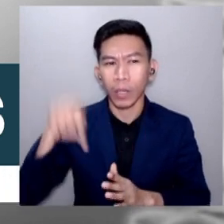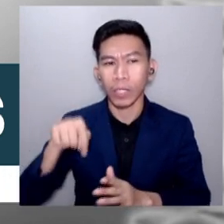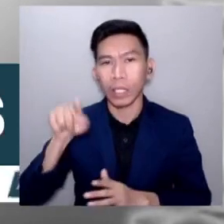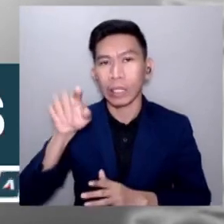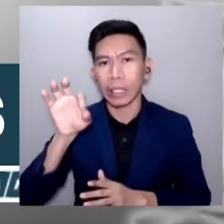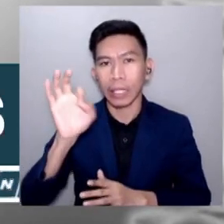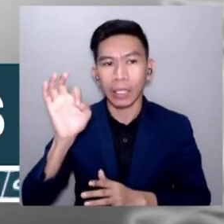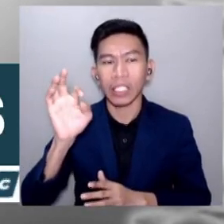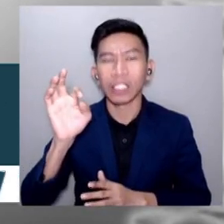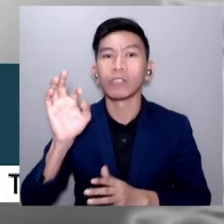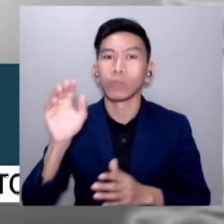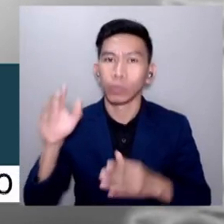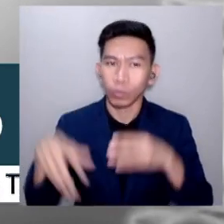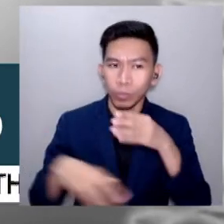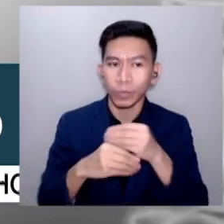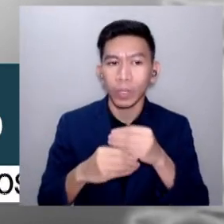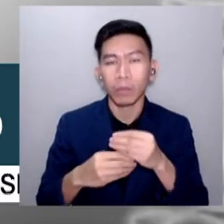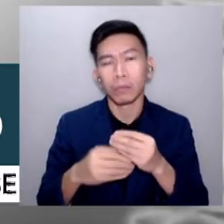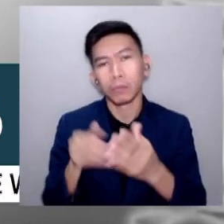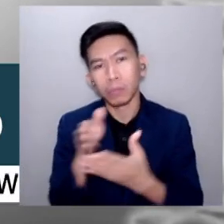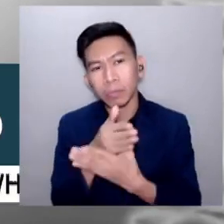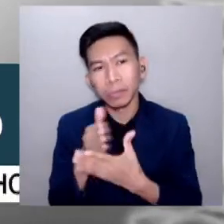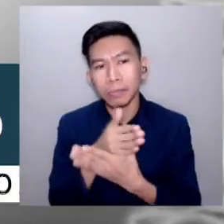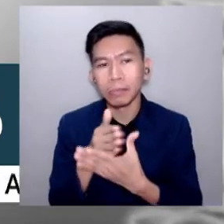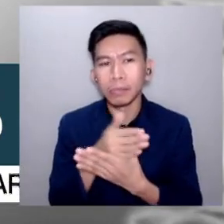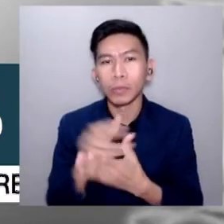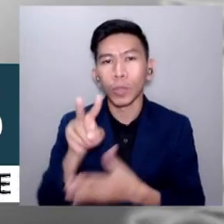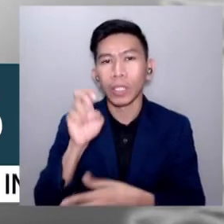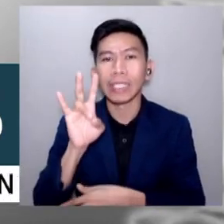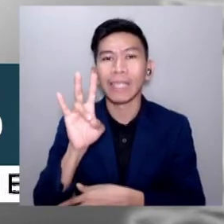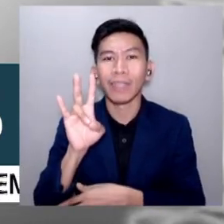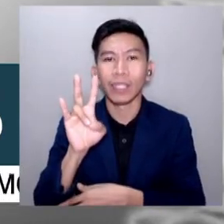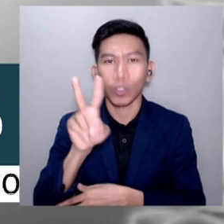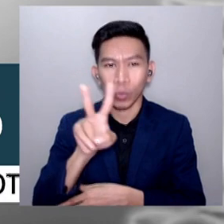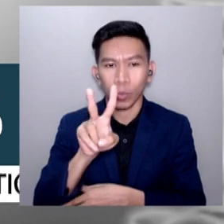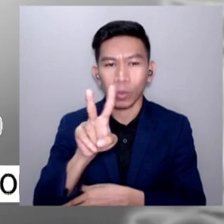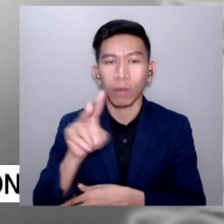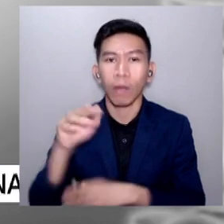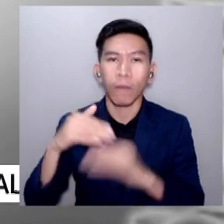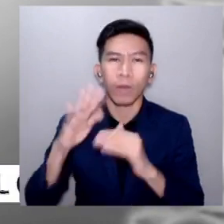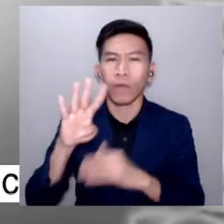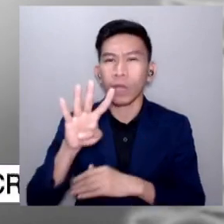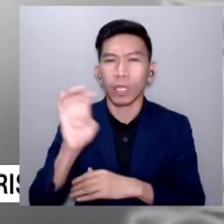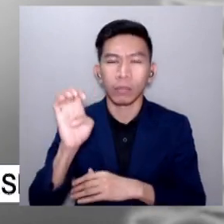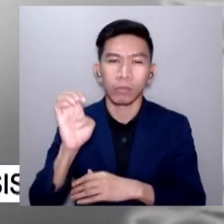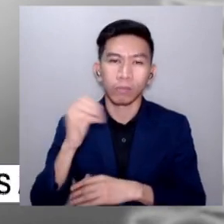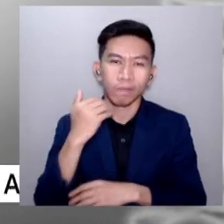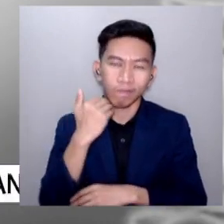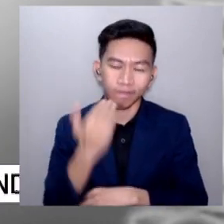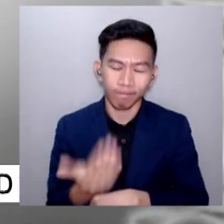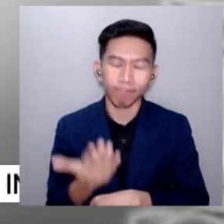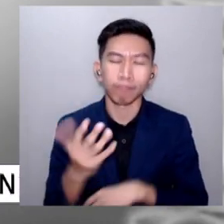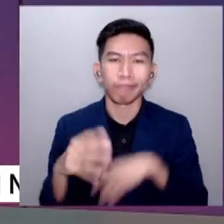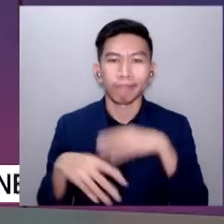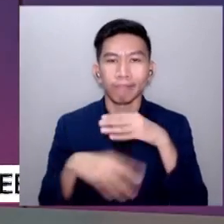The daily average was at 272. More than 400 deaths were also reported.